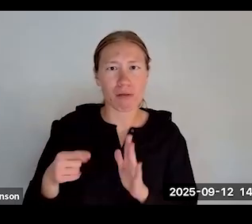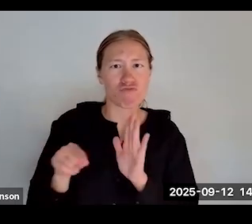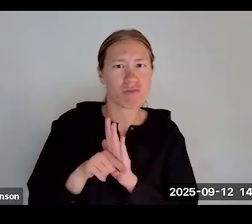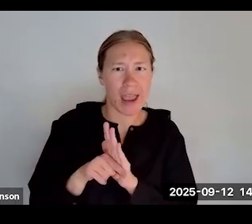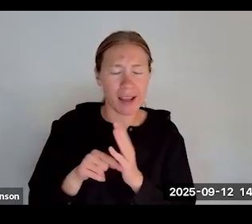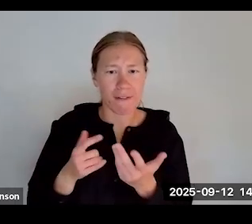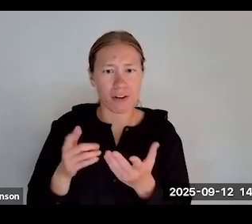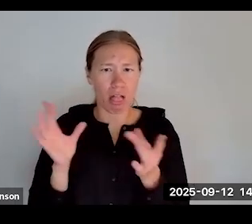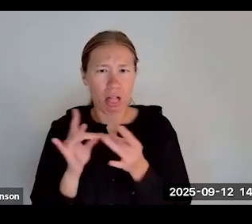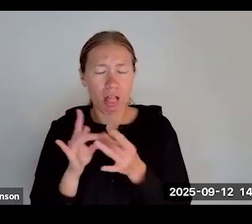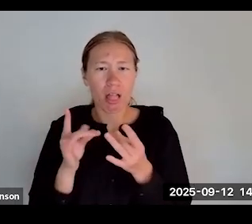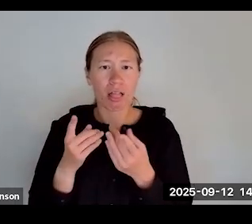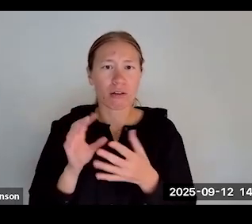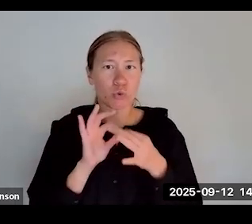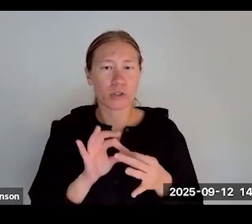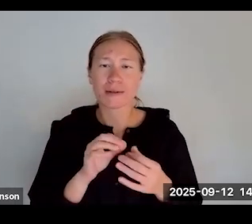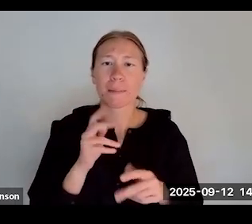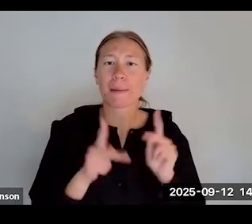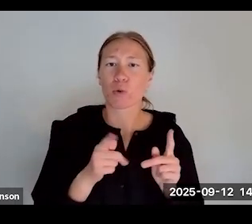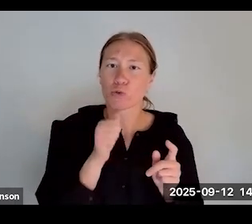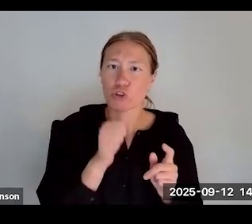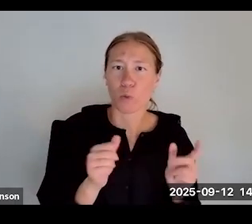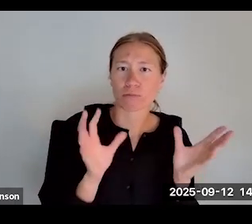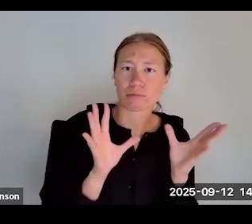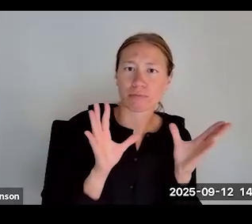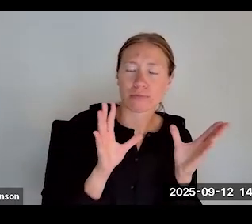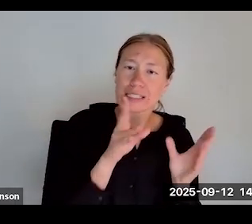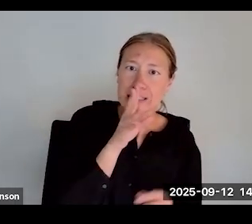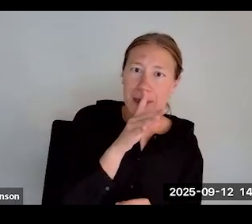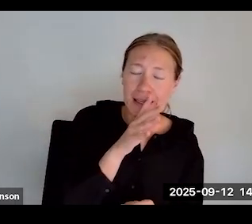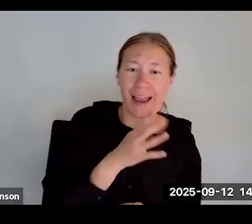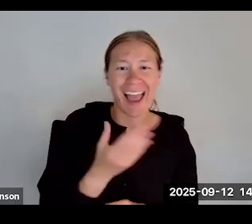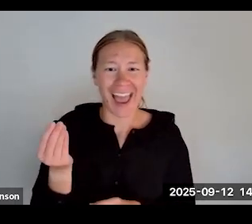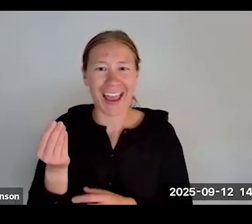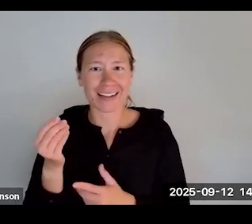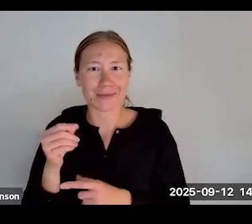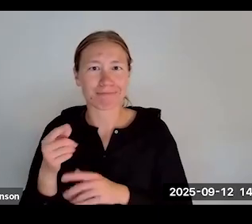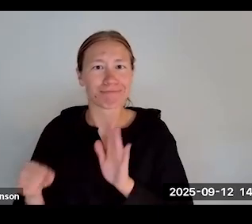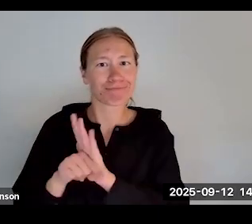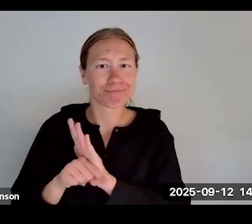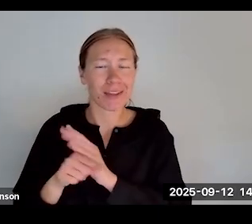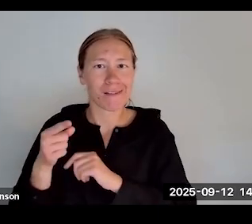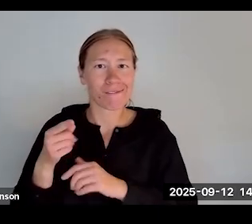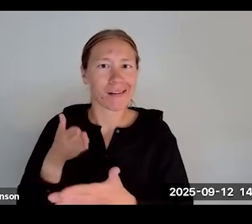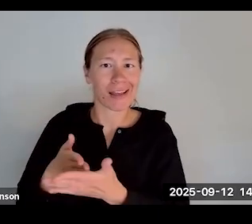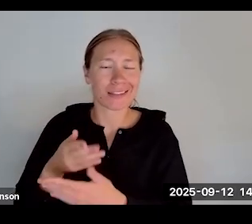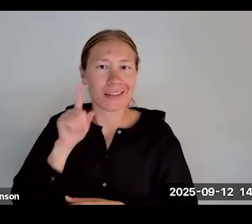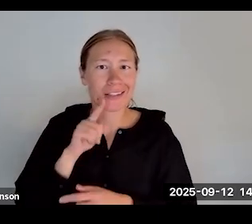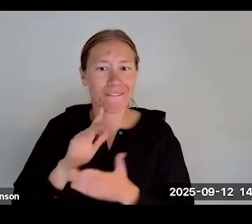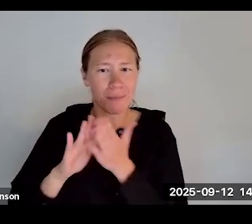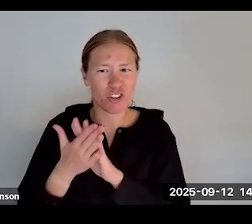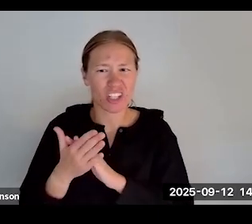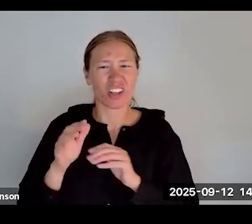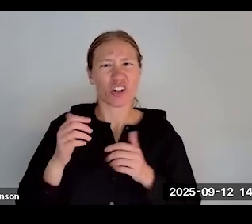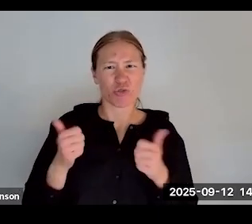especially towards members of the deaf community. It's often used as a label that's meant to other those communities and has been used as a